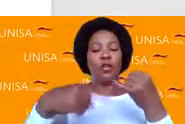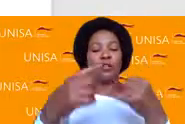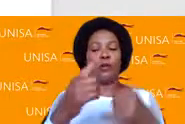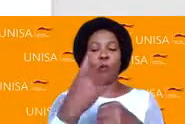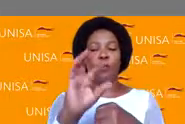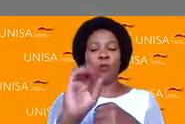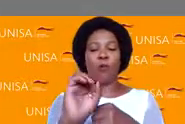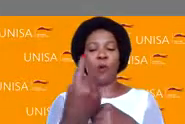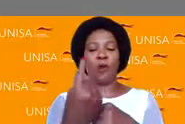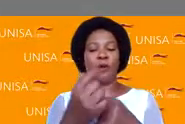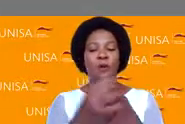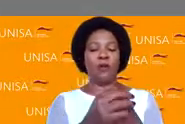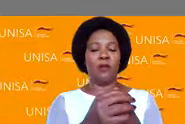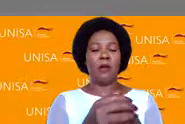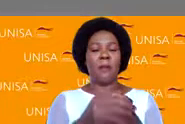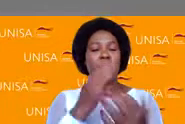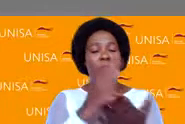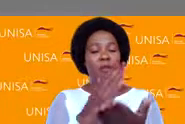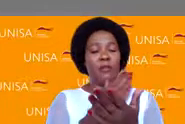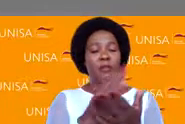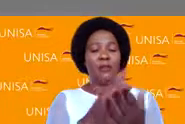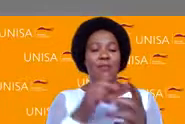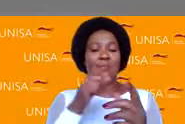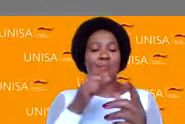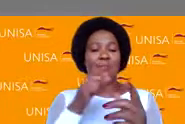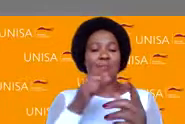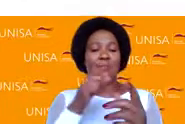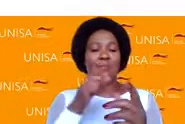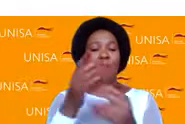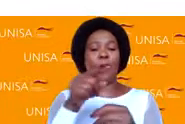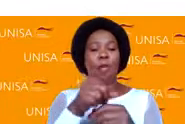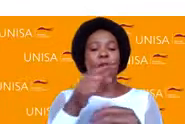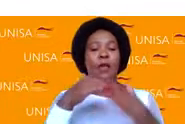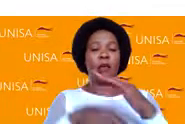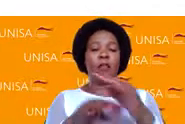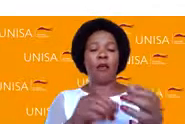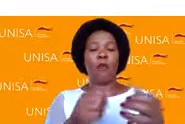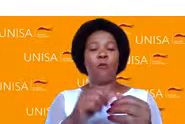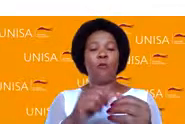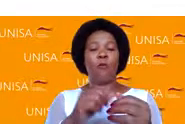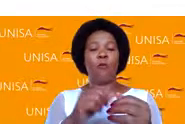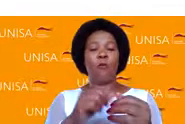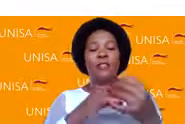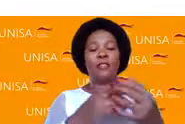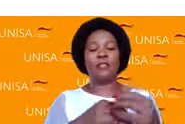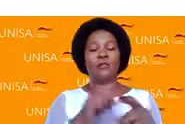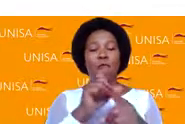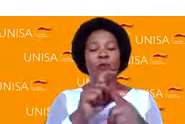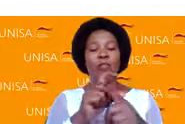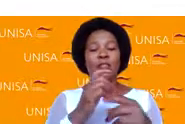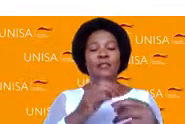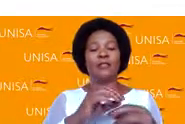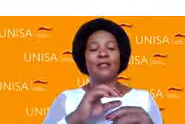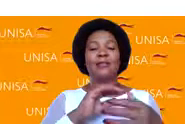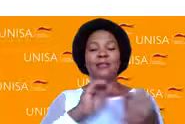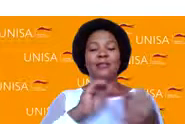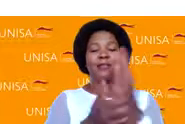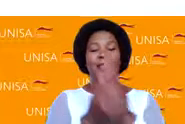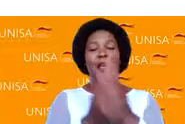101. So make sure that you can access this on the course site. You click on official study